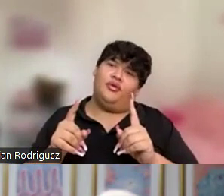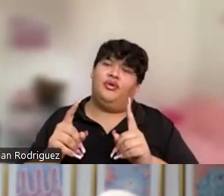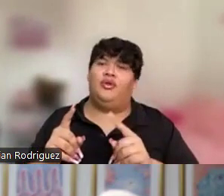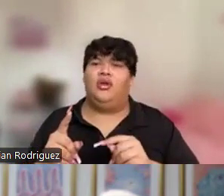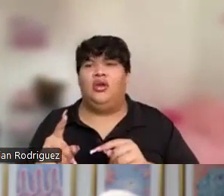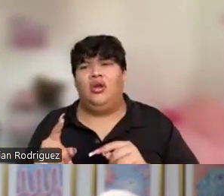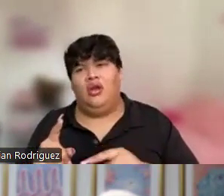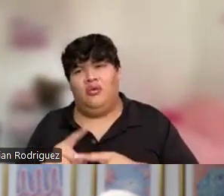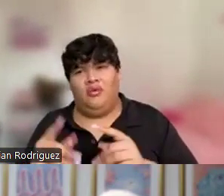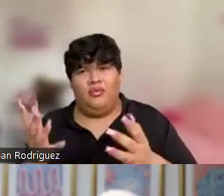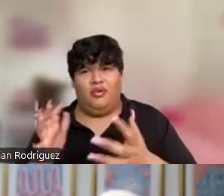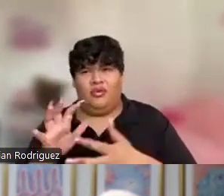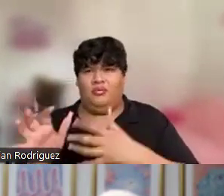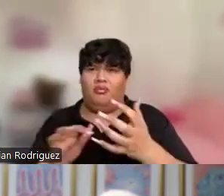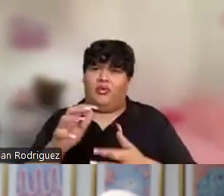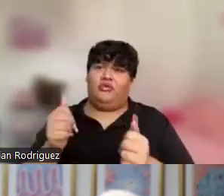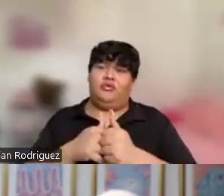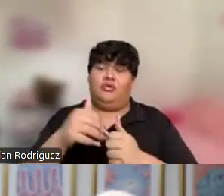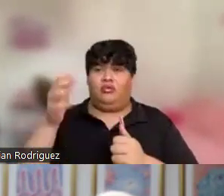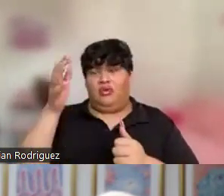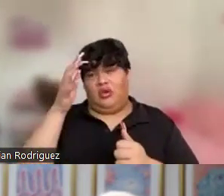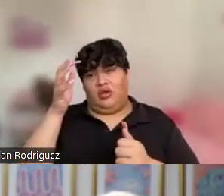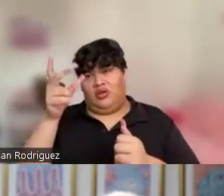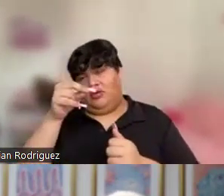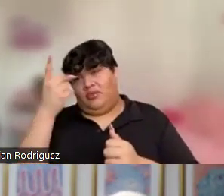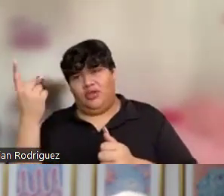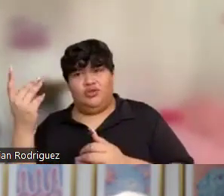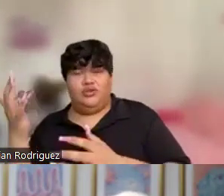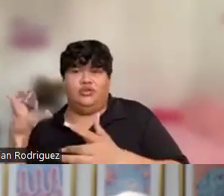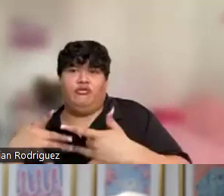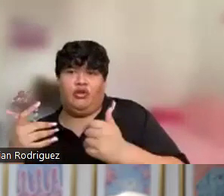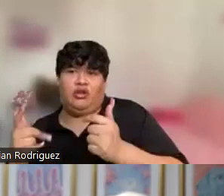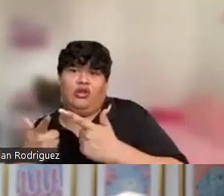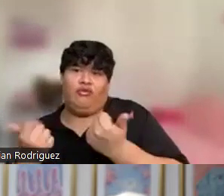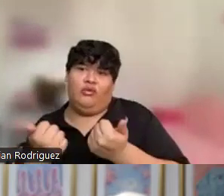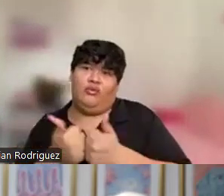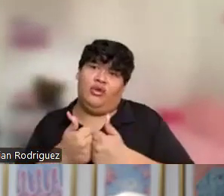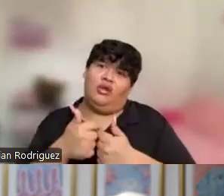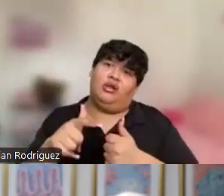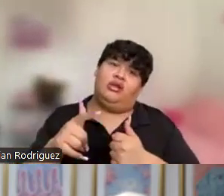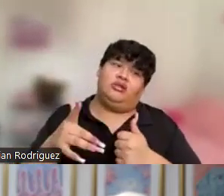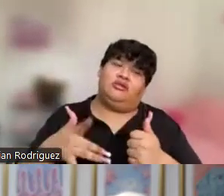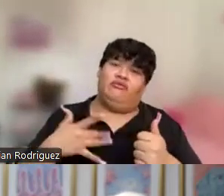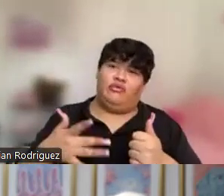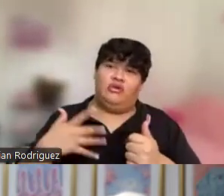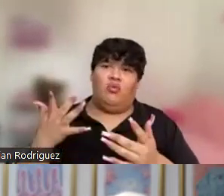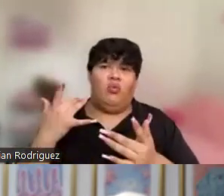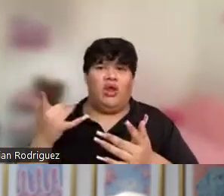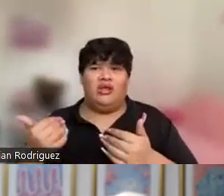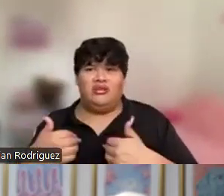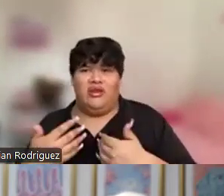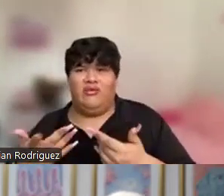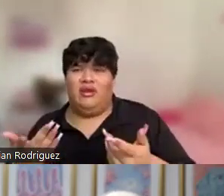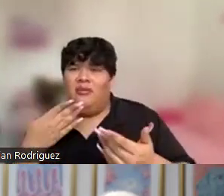could it be a mixed dementia that my dad is experiencing? Is he living with these symptoms? Why is he having a